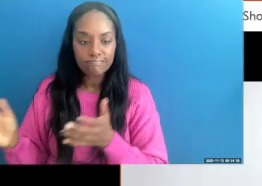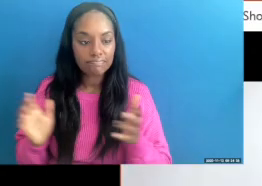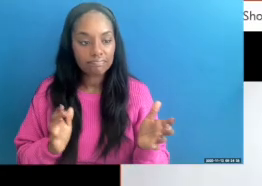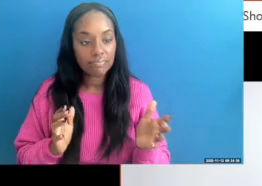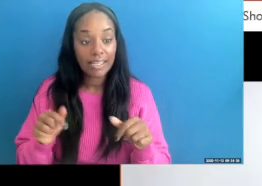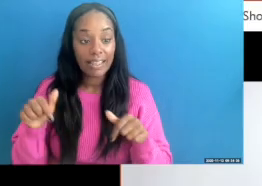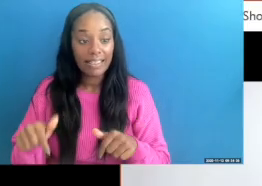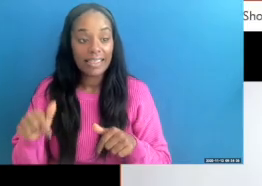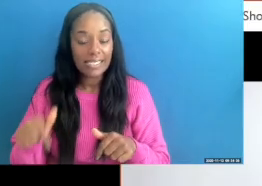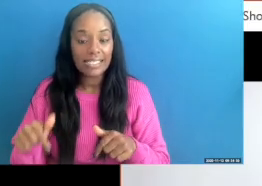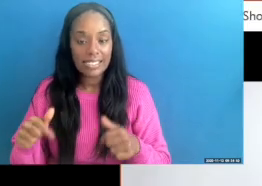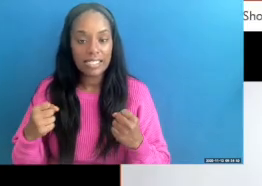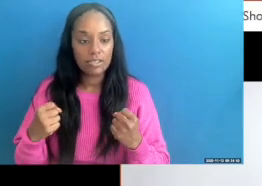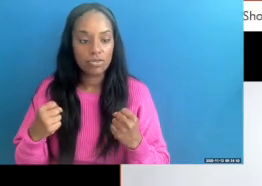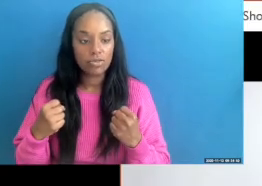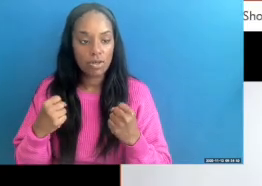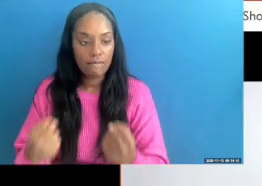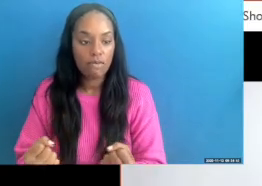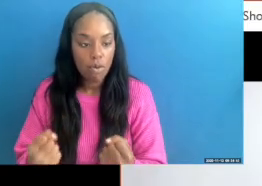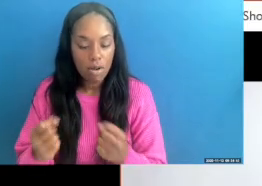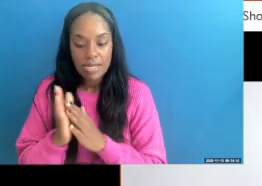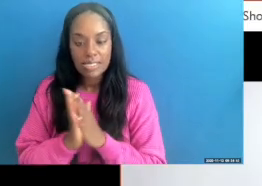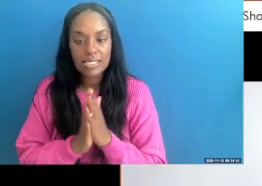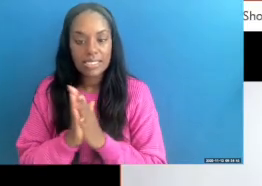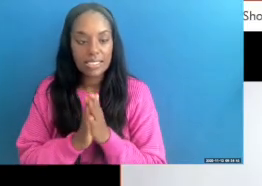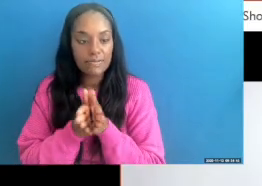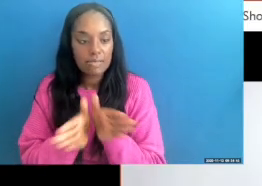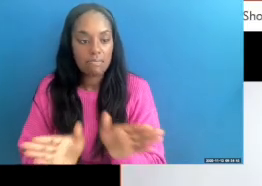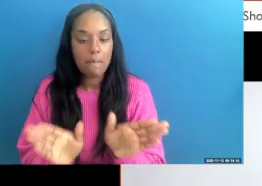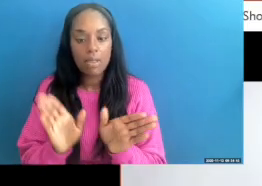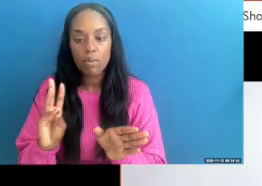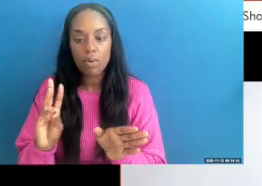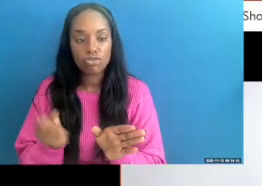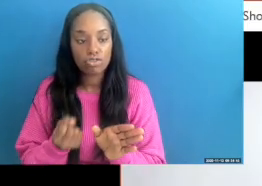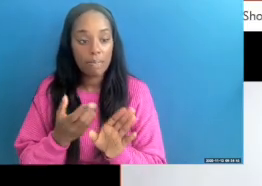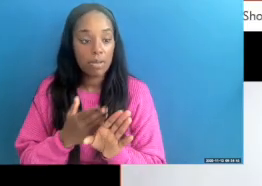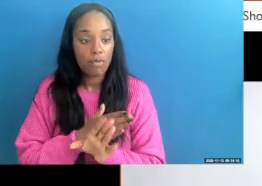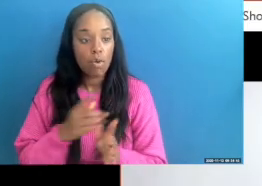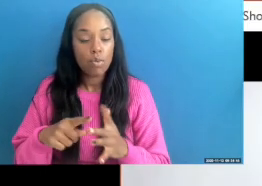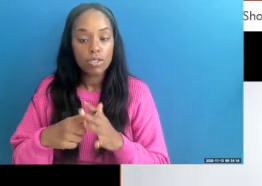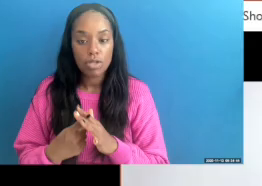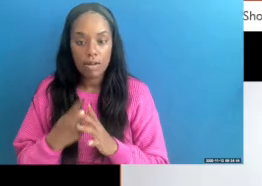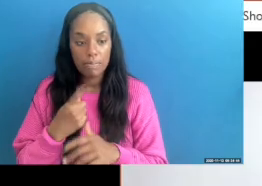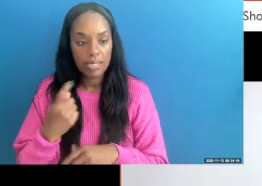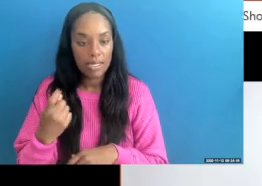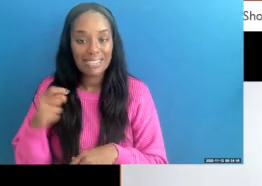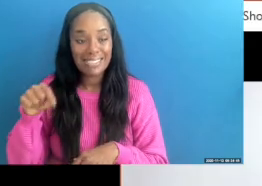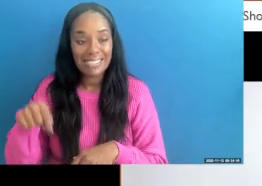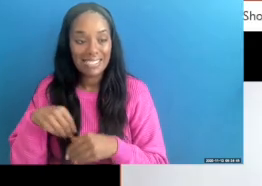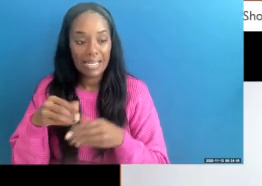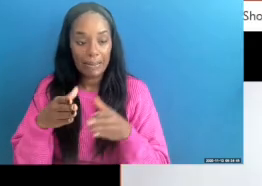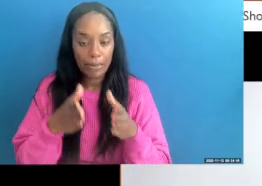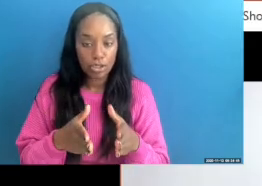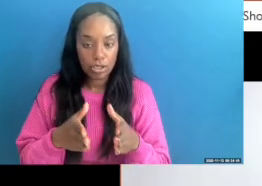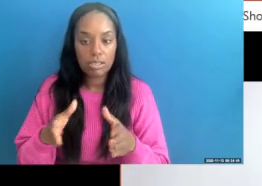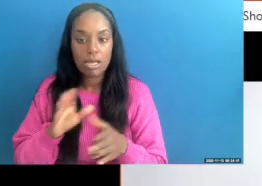This is the Drive Forward Incentives Public Workshop. And before we get started, since we are conducting this both in person and